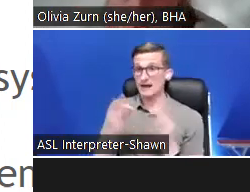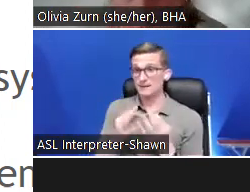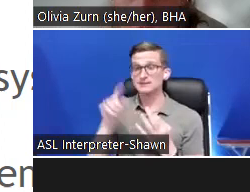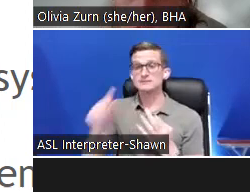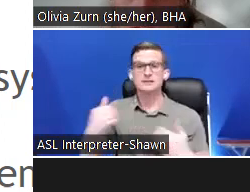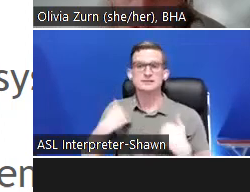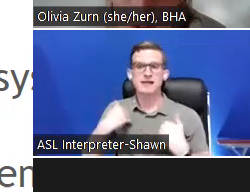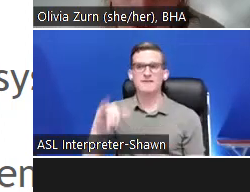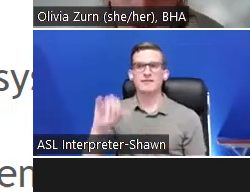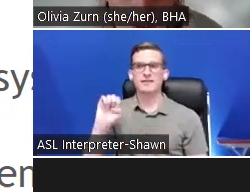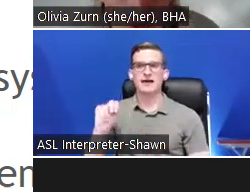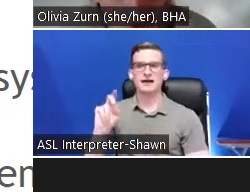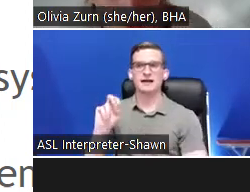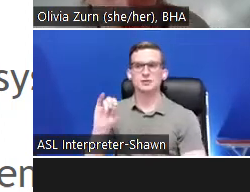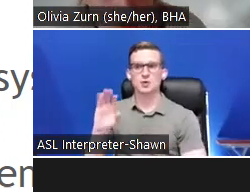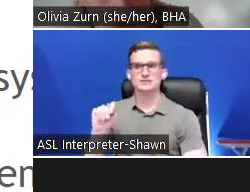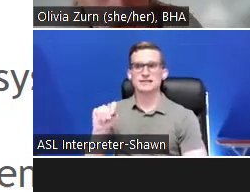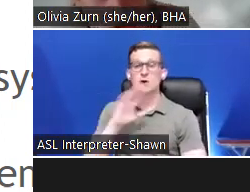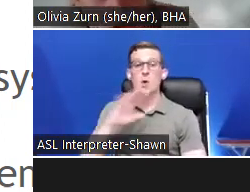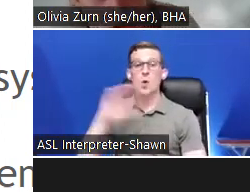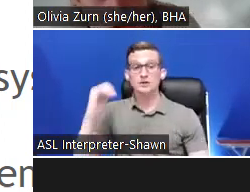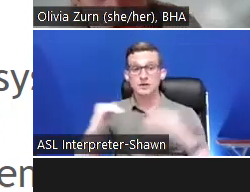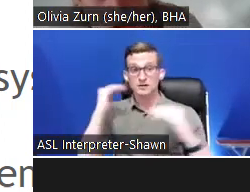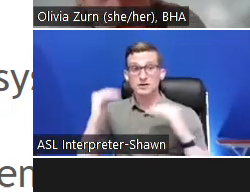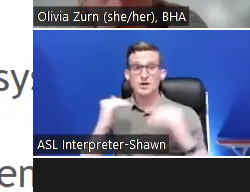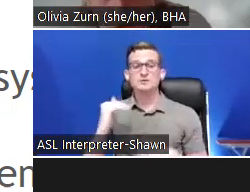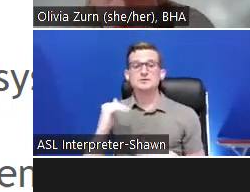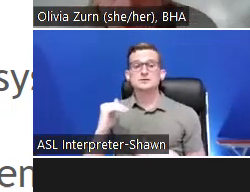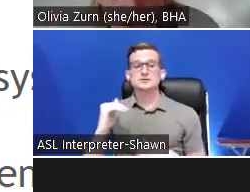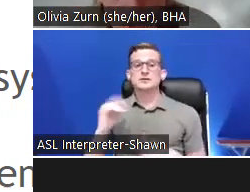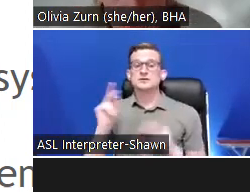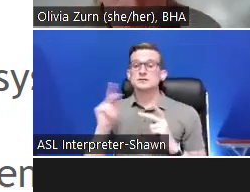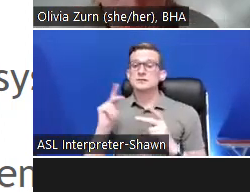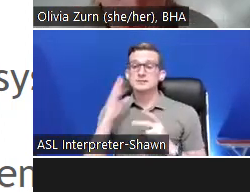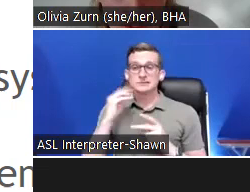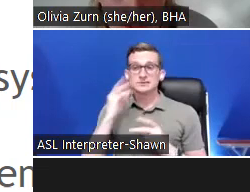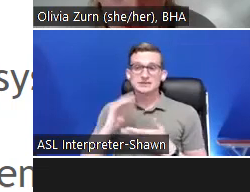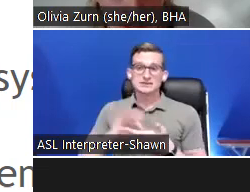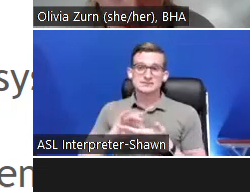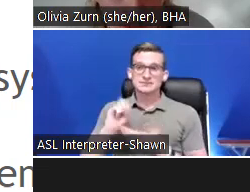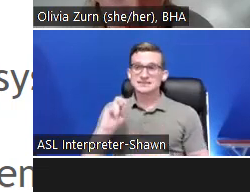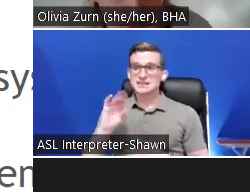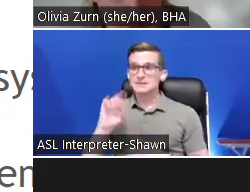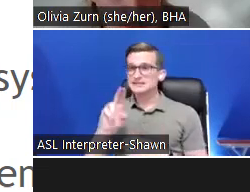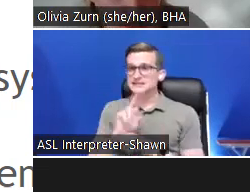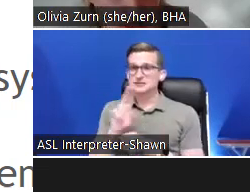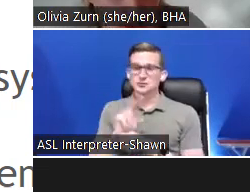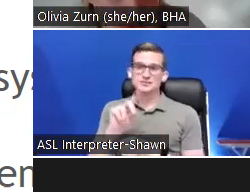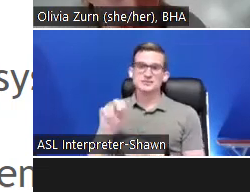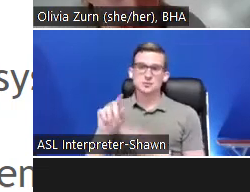with co-occurring conditions, including mental health conditions, substance use disorders, medical needs, IDD or